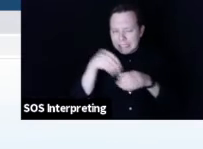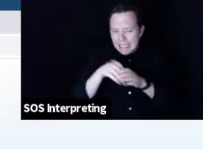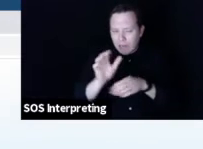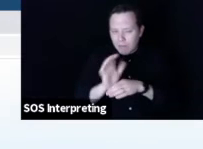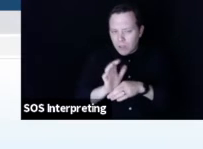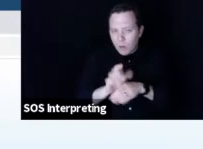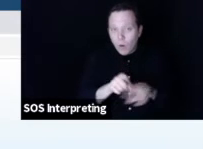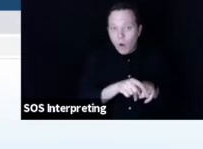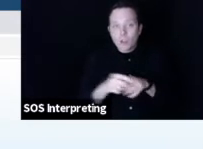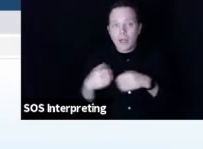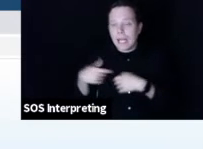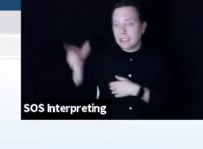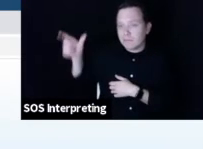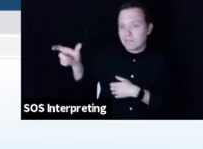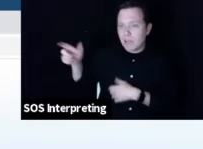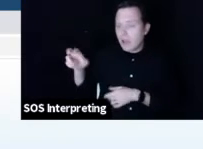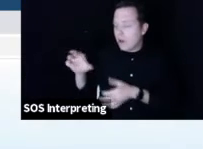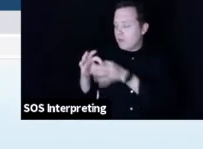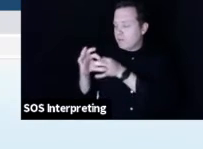health topics.